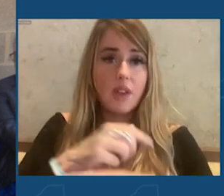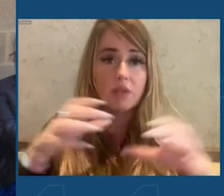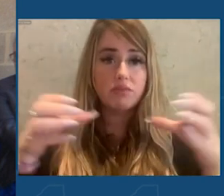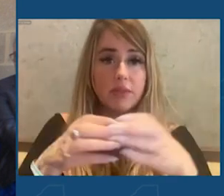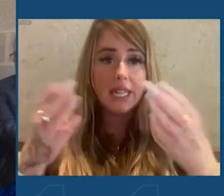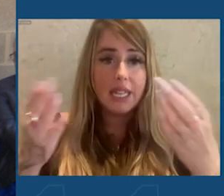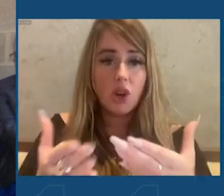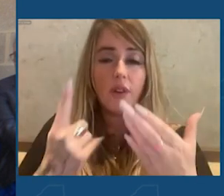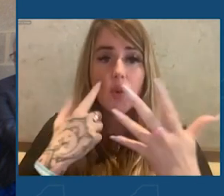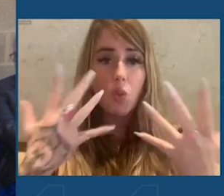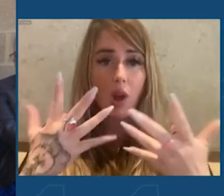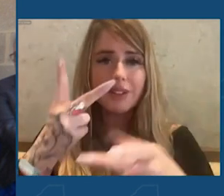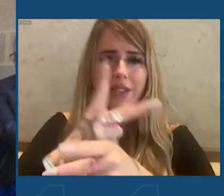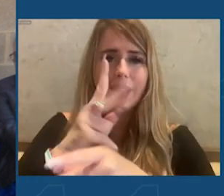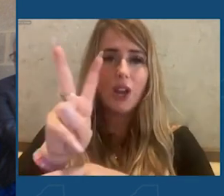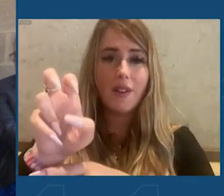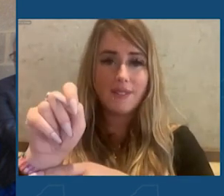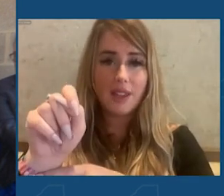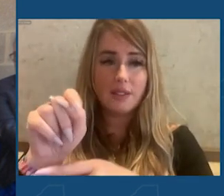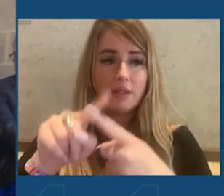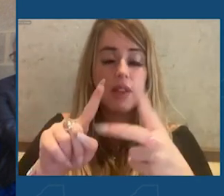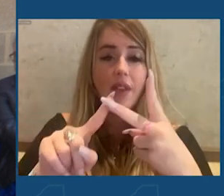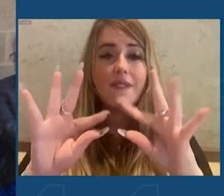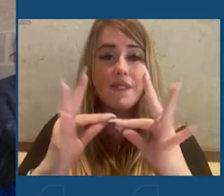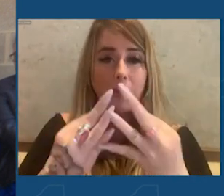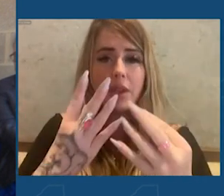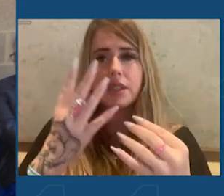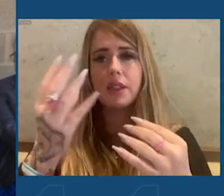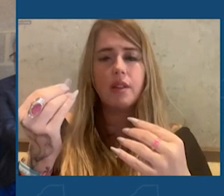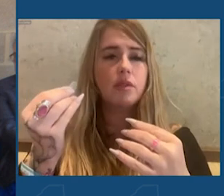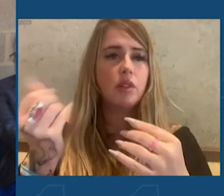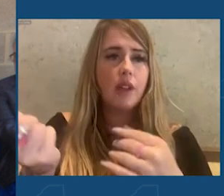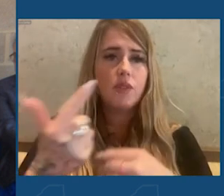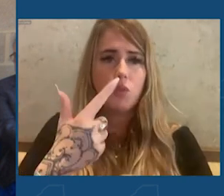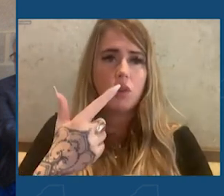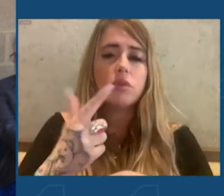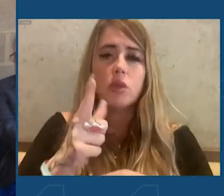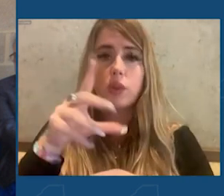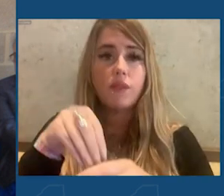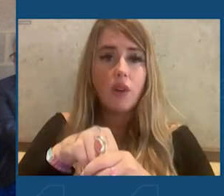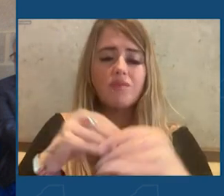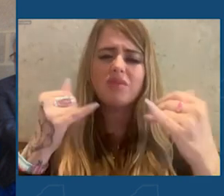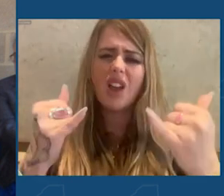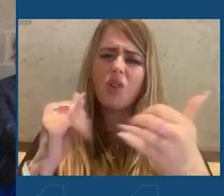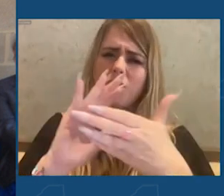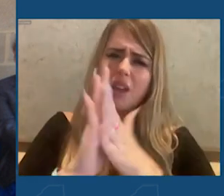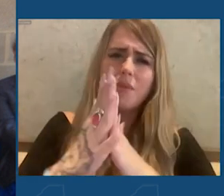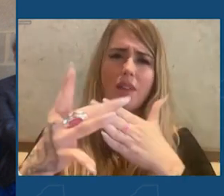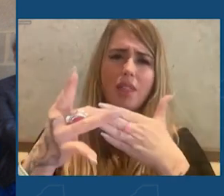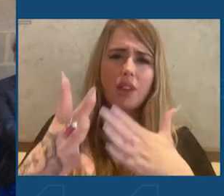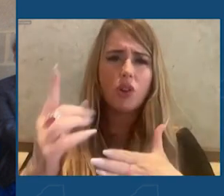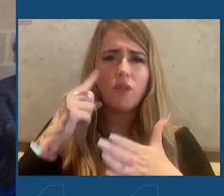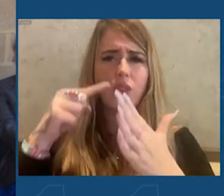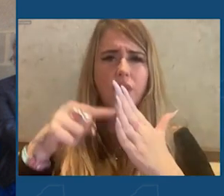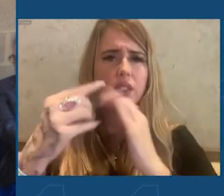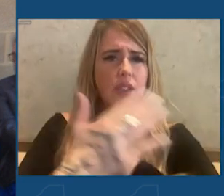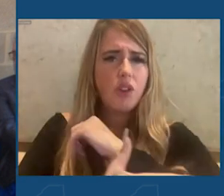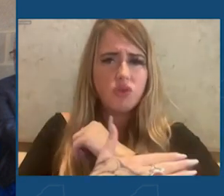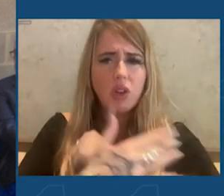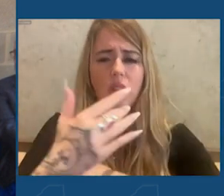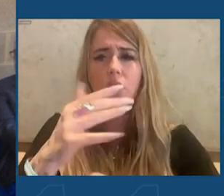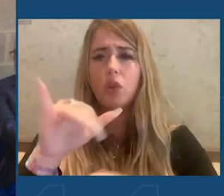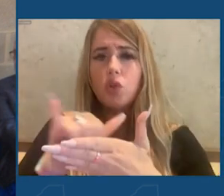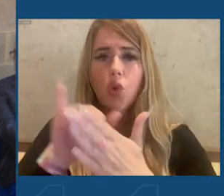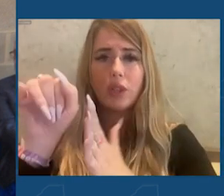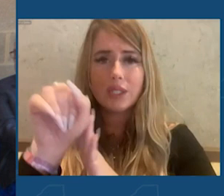care of our veterans, their families, and everything we do. So let's be the leader of this country, let New York State lead